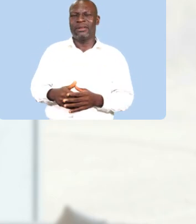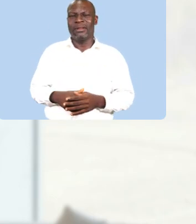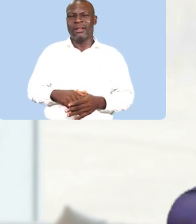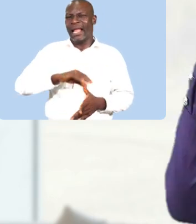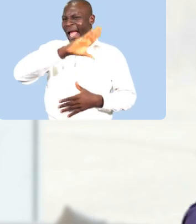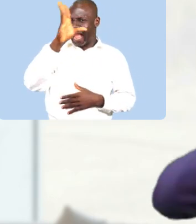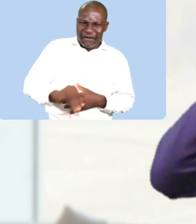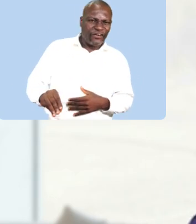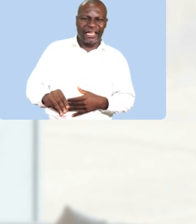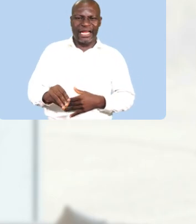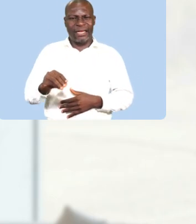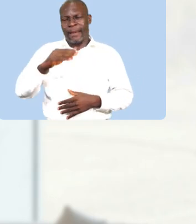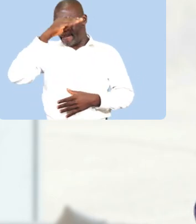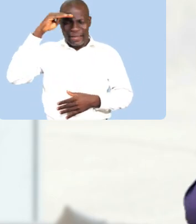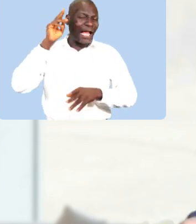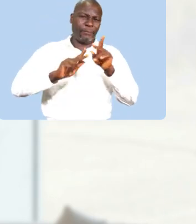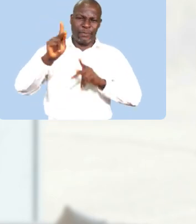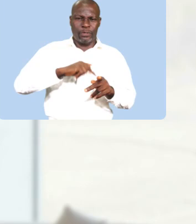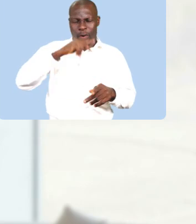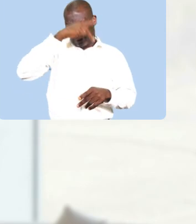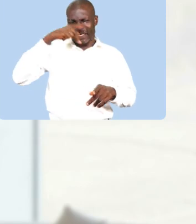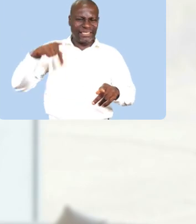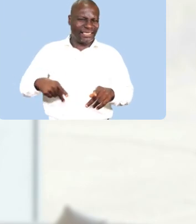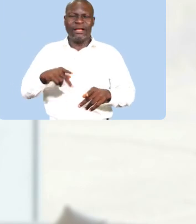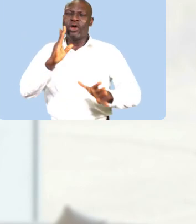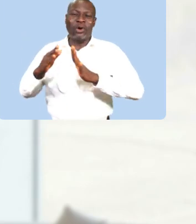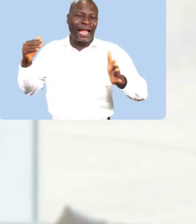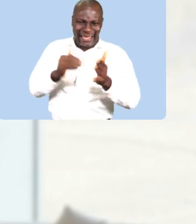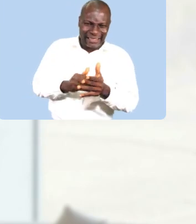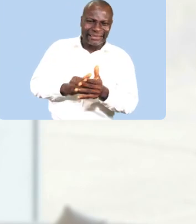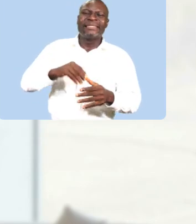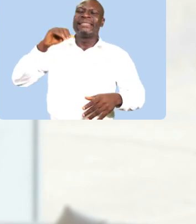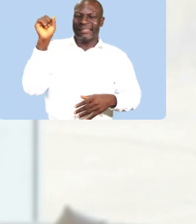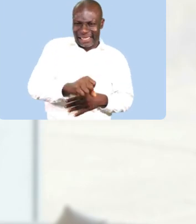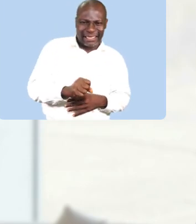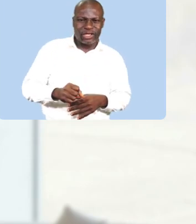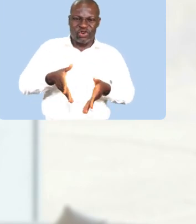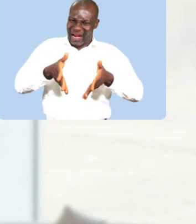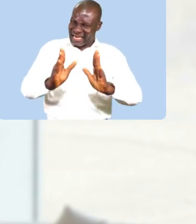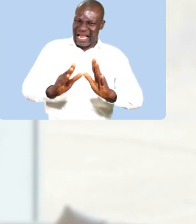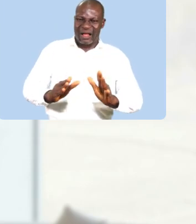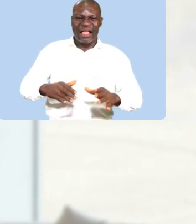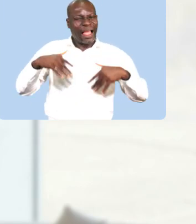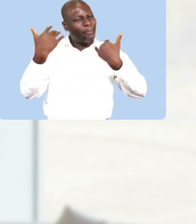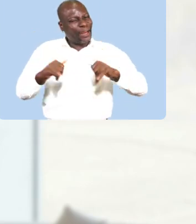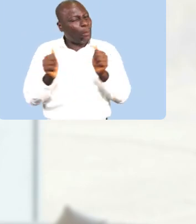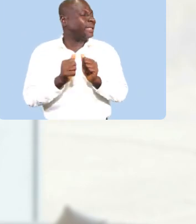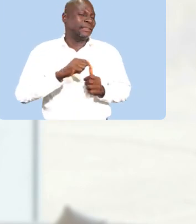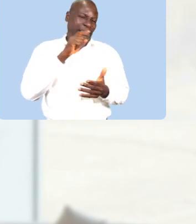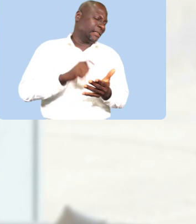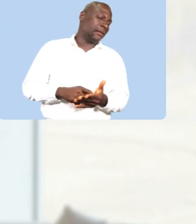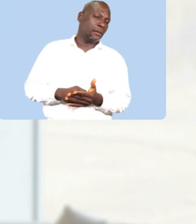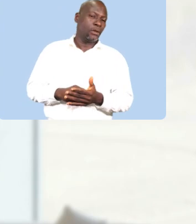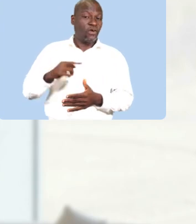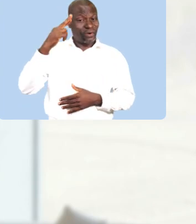politicians, Muba, sorry, Gina. Ami ya kuotia saane manema weno. Mu kutri kutri weno moho. E kutri kutri weno moho. For